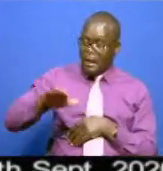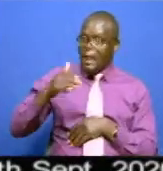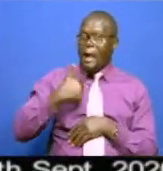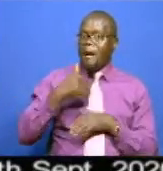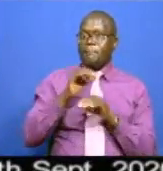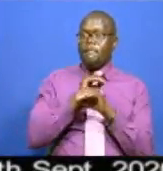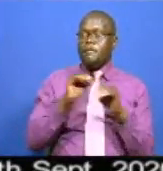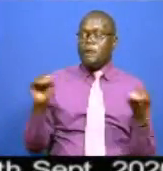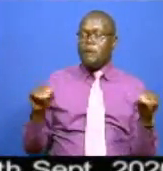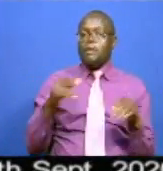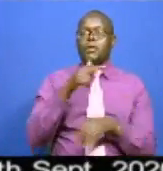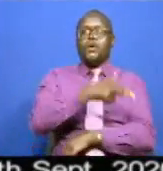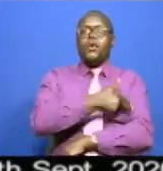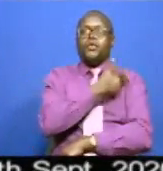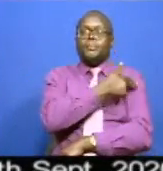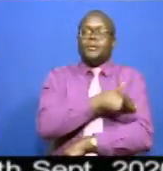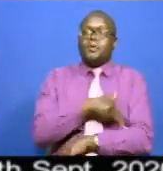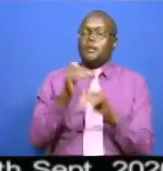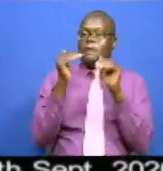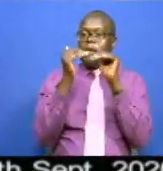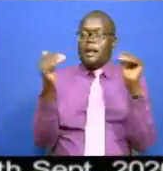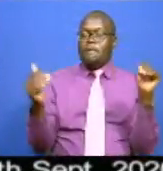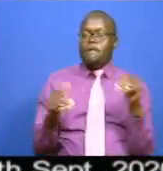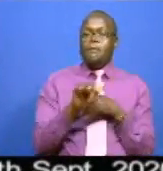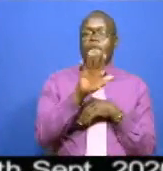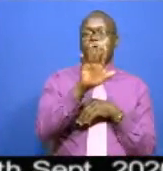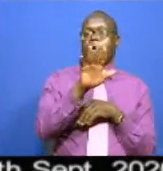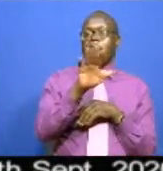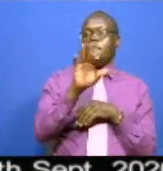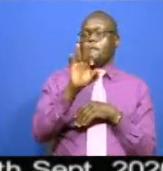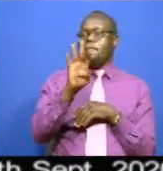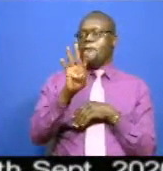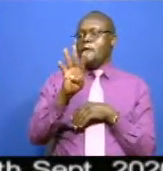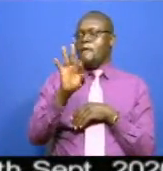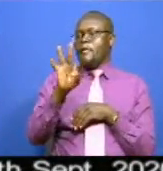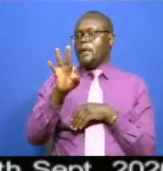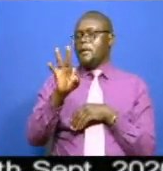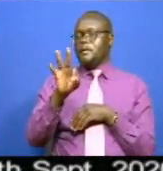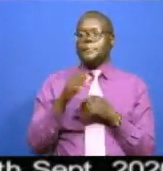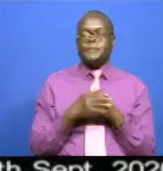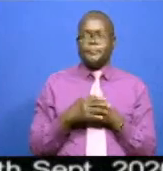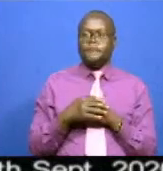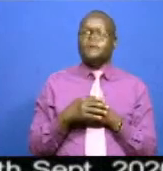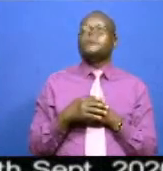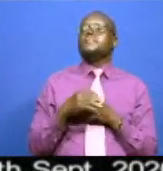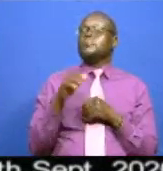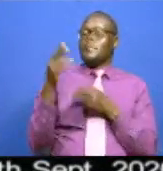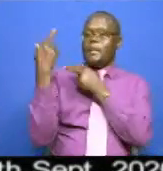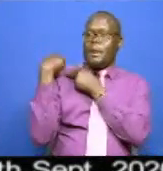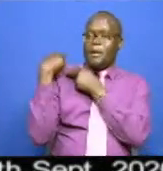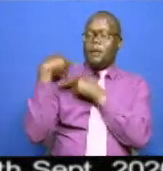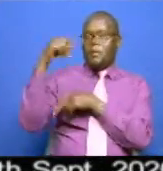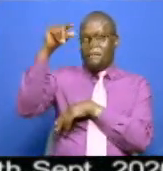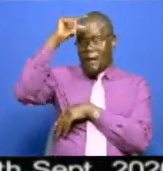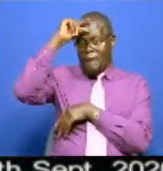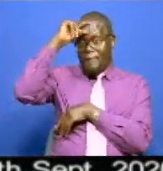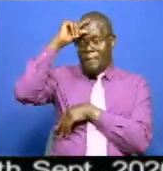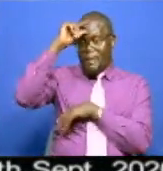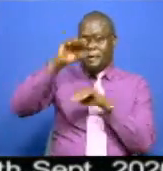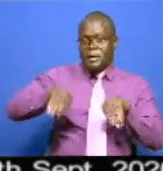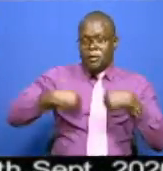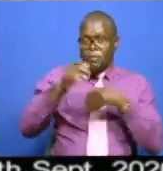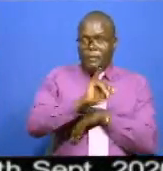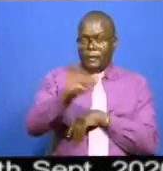not have hospitals of this level. And unless it is the role of government to provide